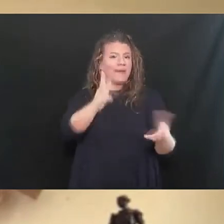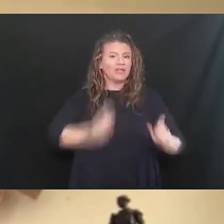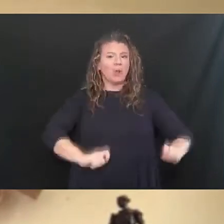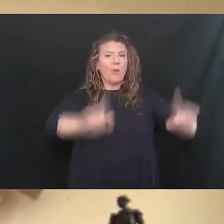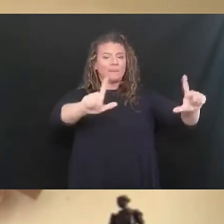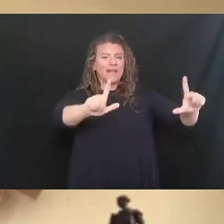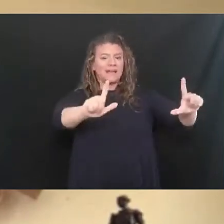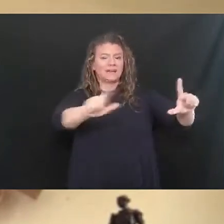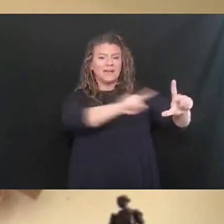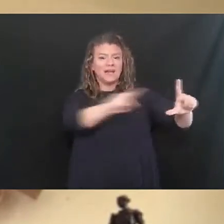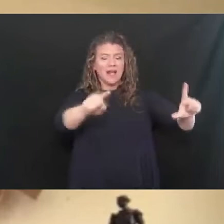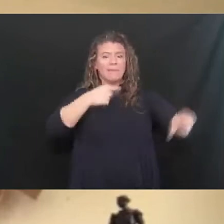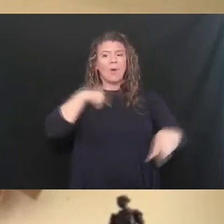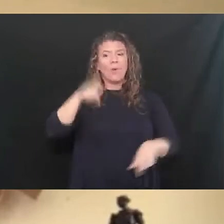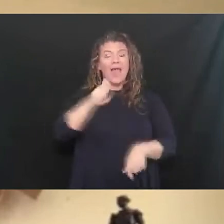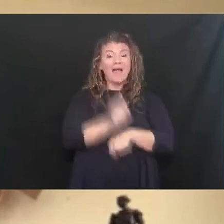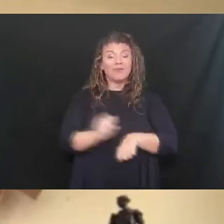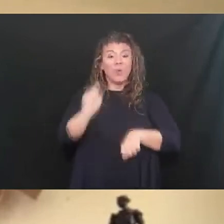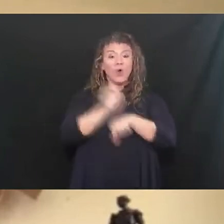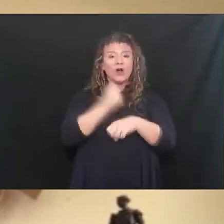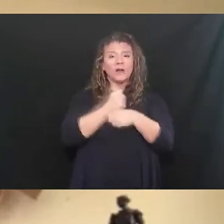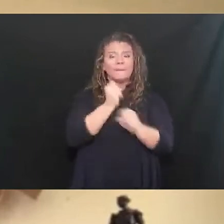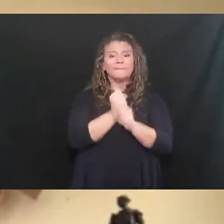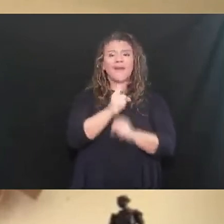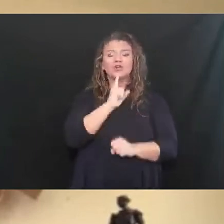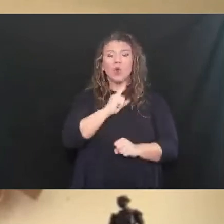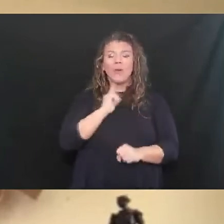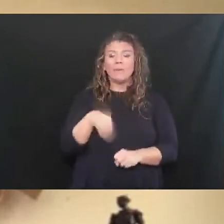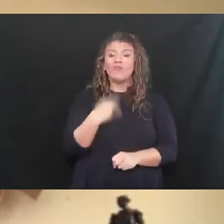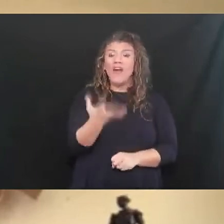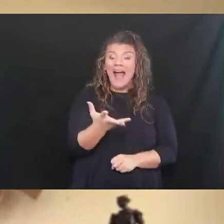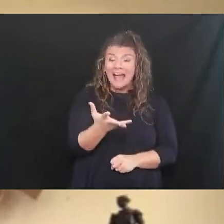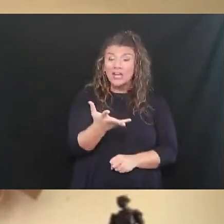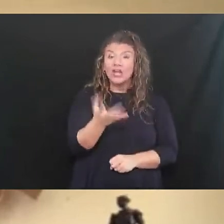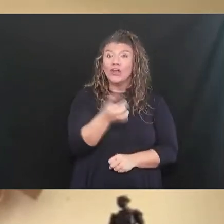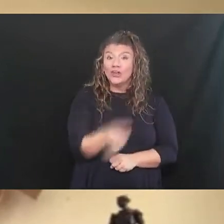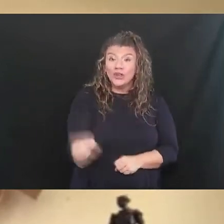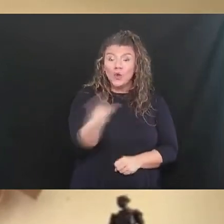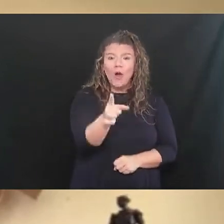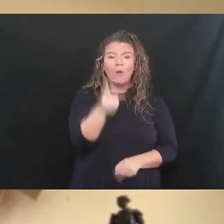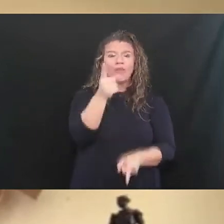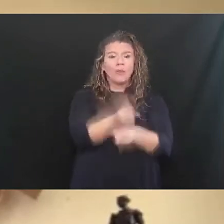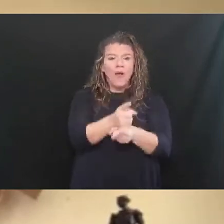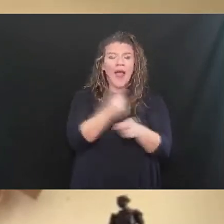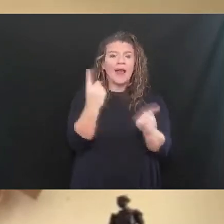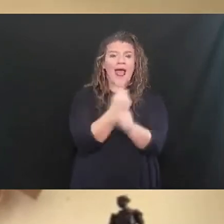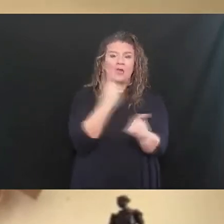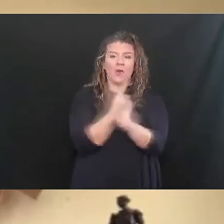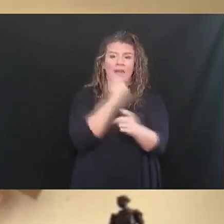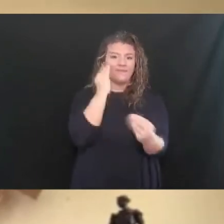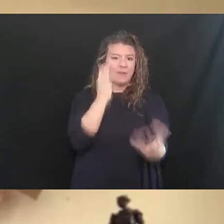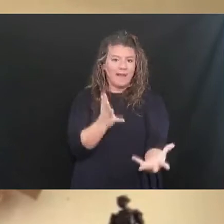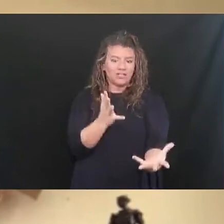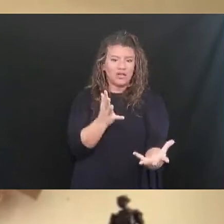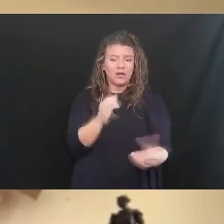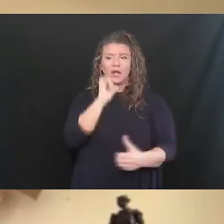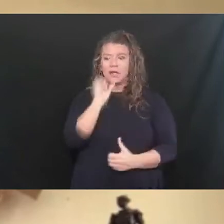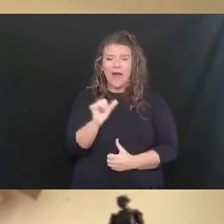what we need to work is to make sure that we provide you with appropriate and accurate data, as opposed to